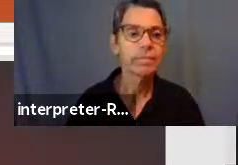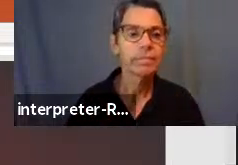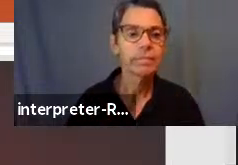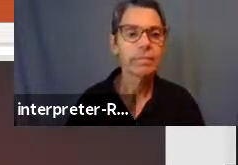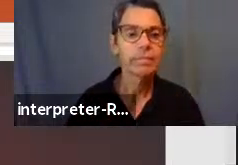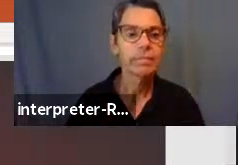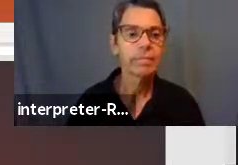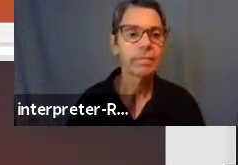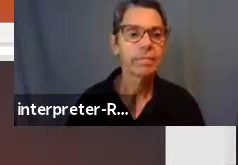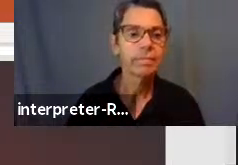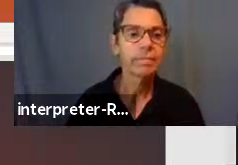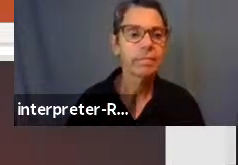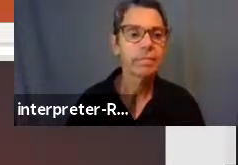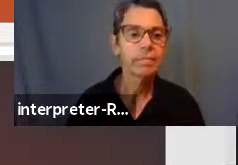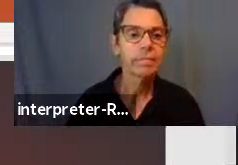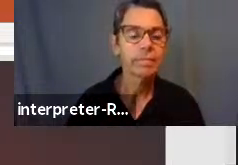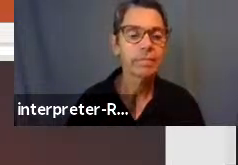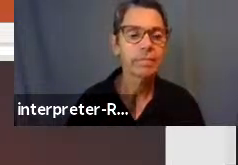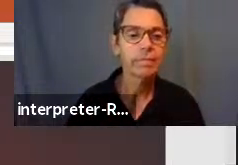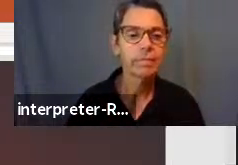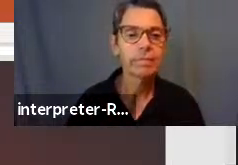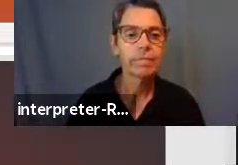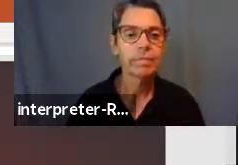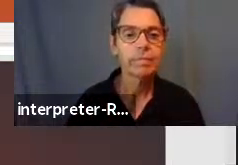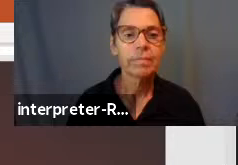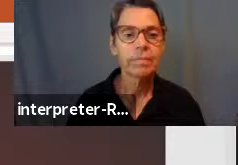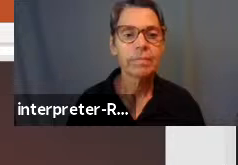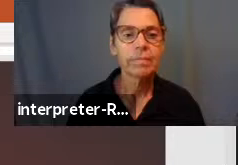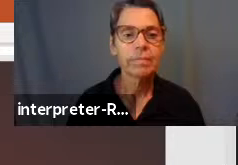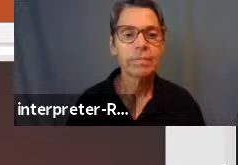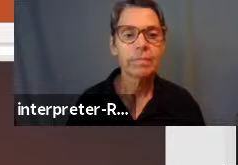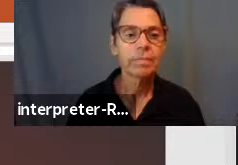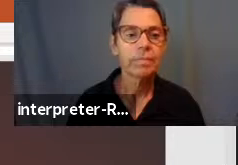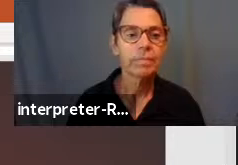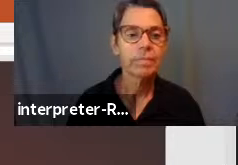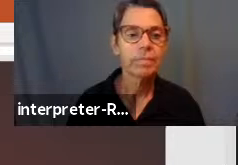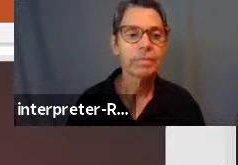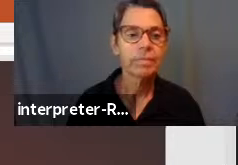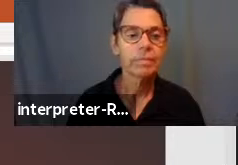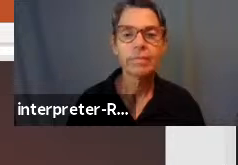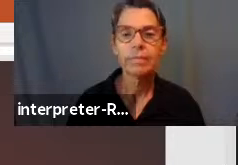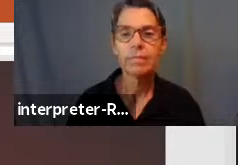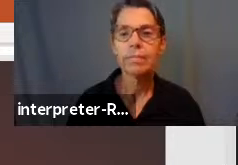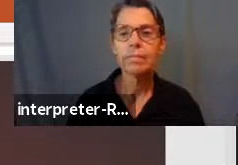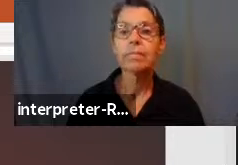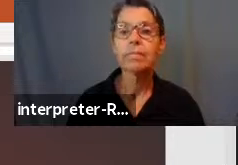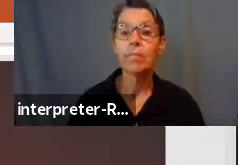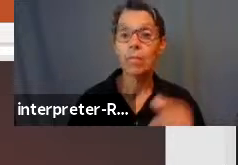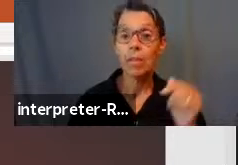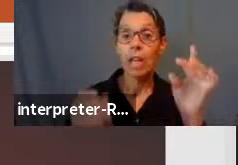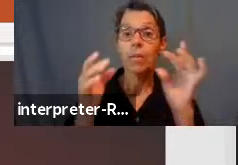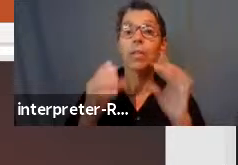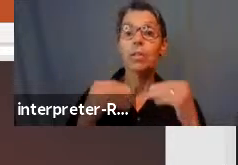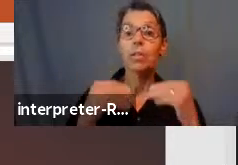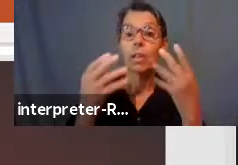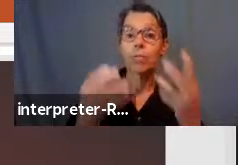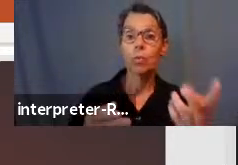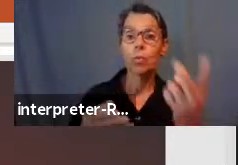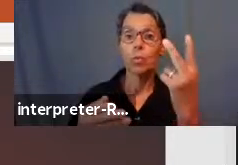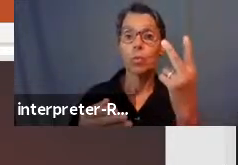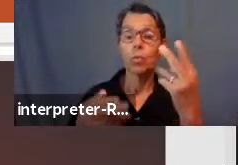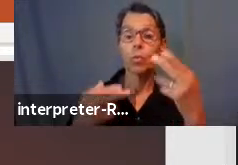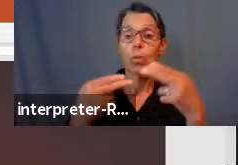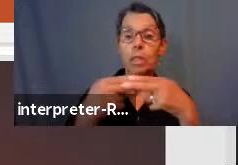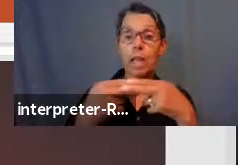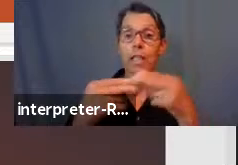I want to tee up the conversation for today's presenters with a couple of data slides that I have